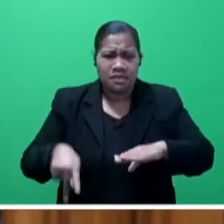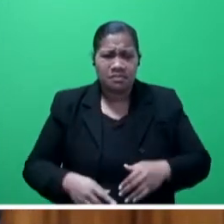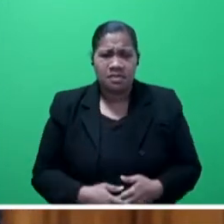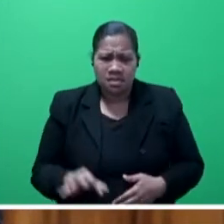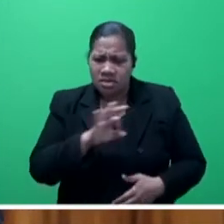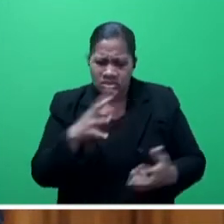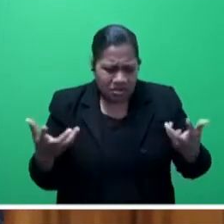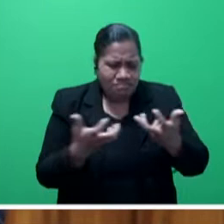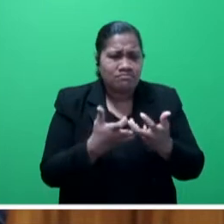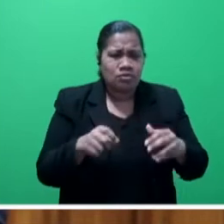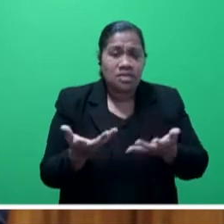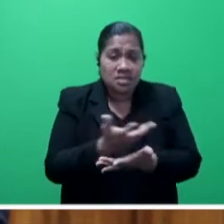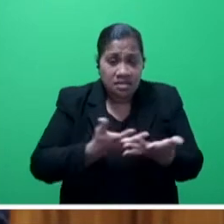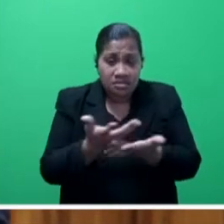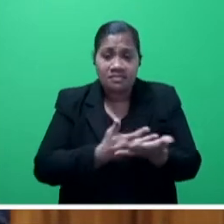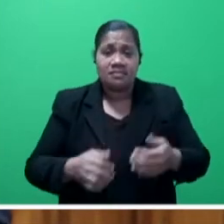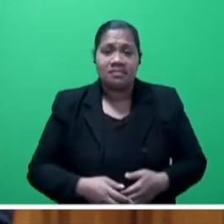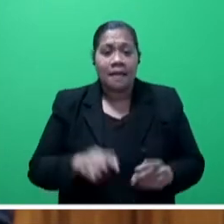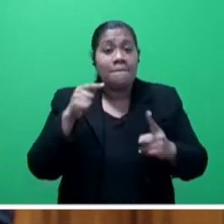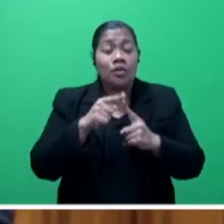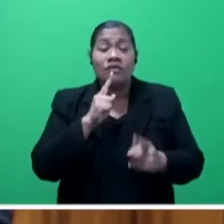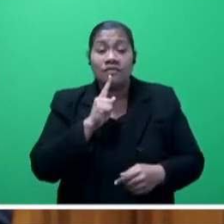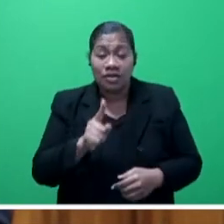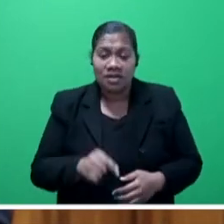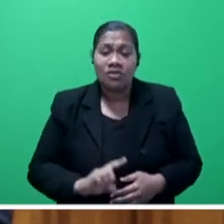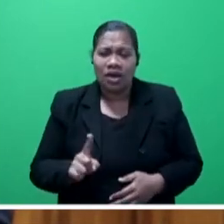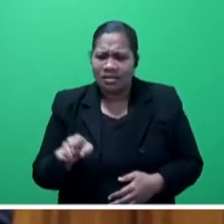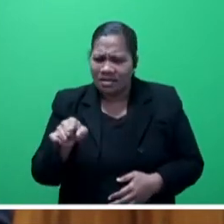the discussion. The point of order is irrelevance.